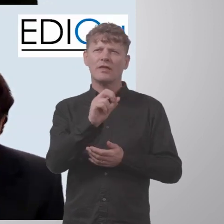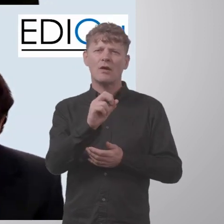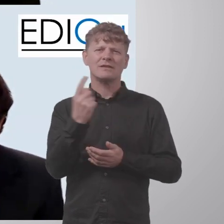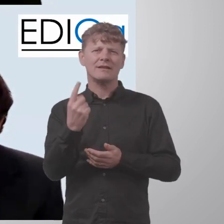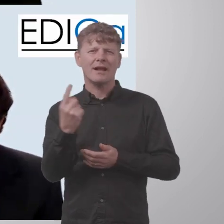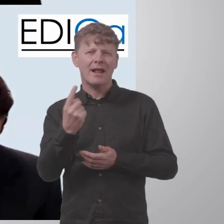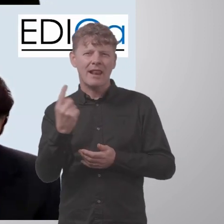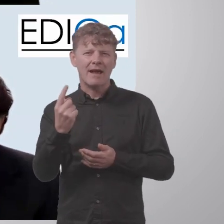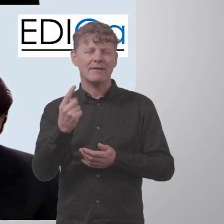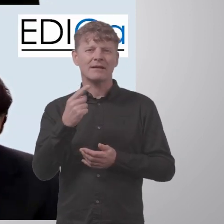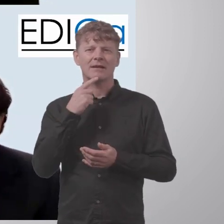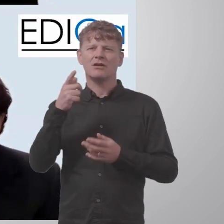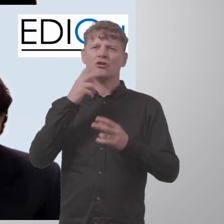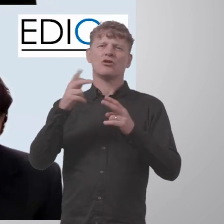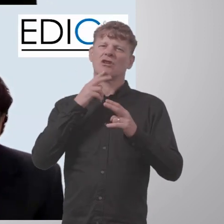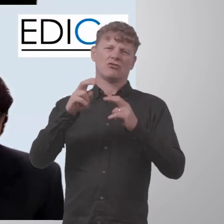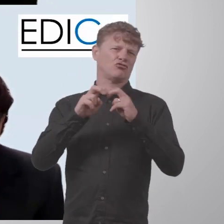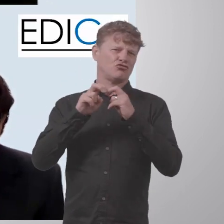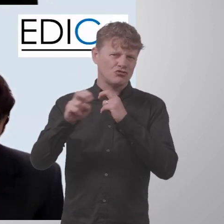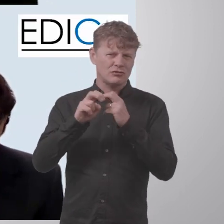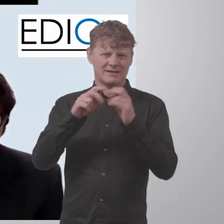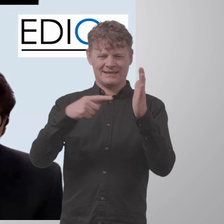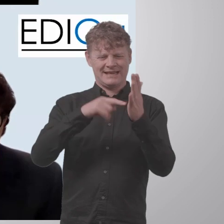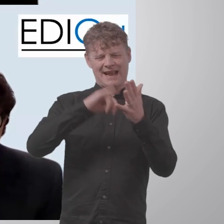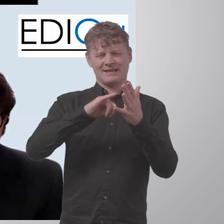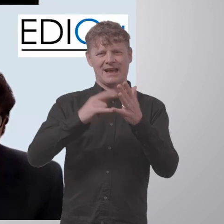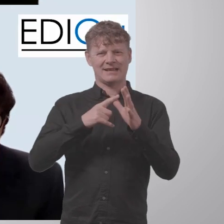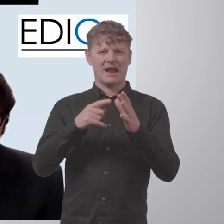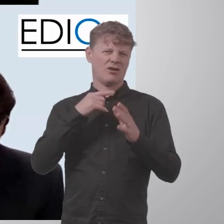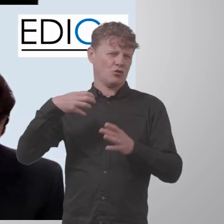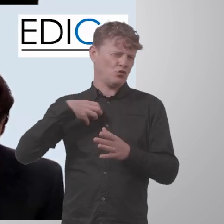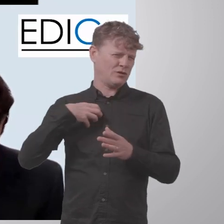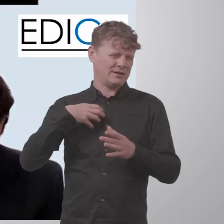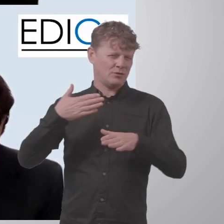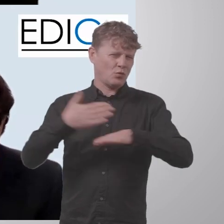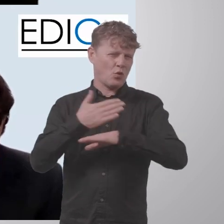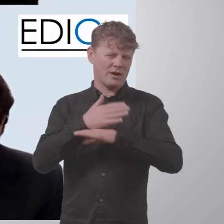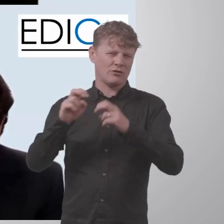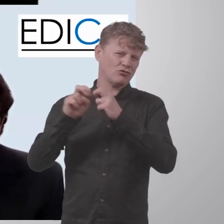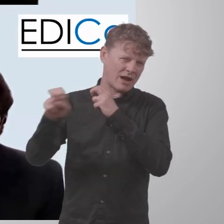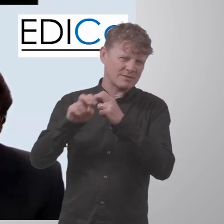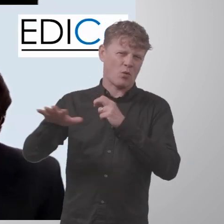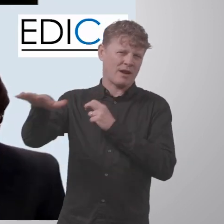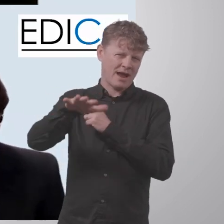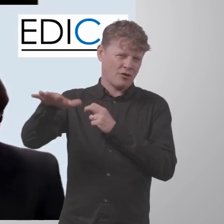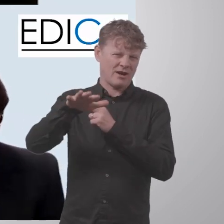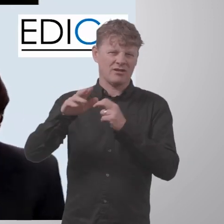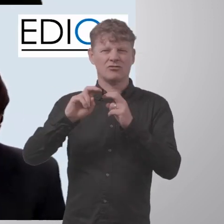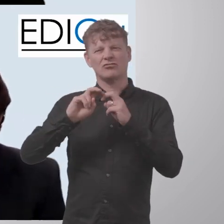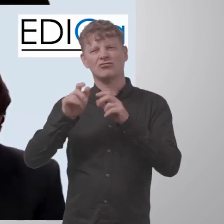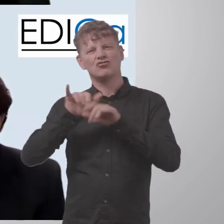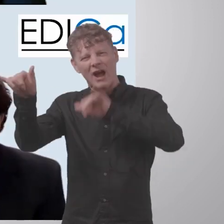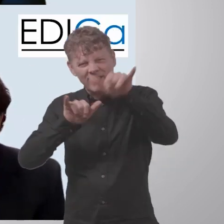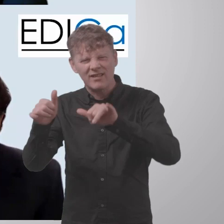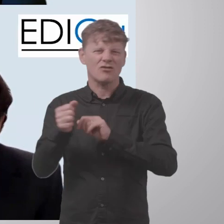Staffs Association, or the TSSA, which is a trade union working in that operates in the travel and railway industries.